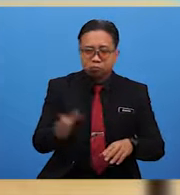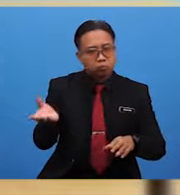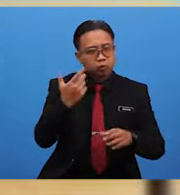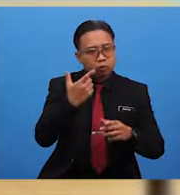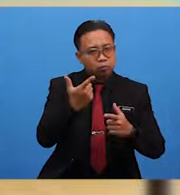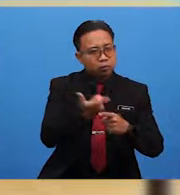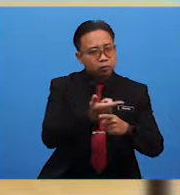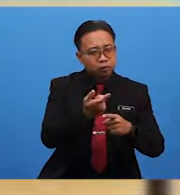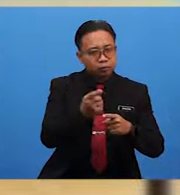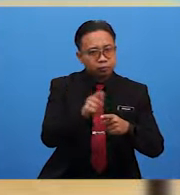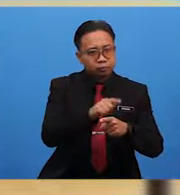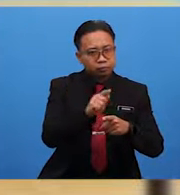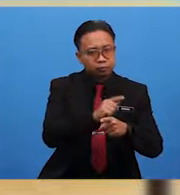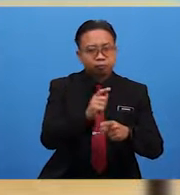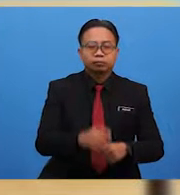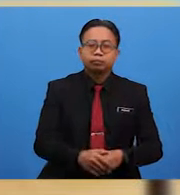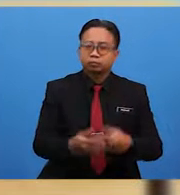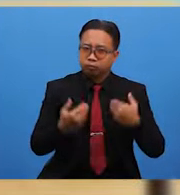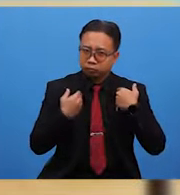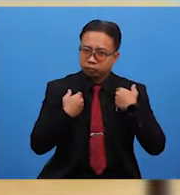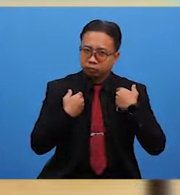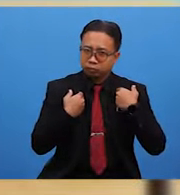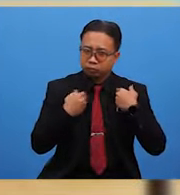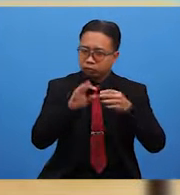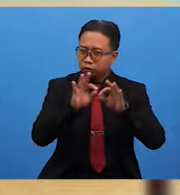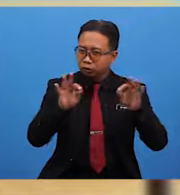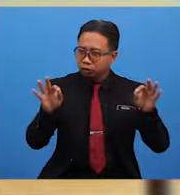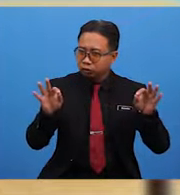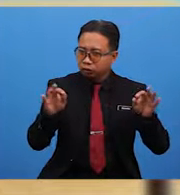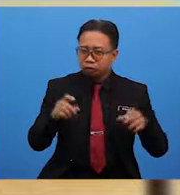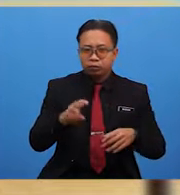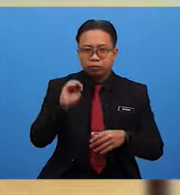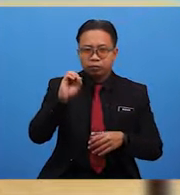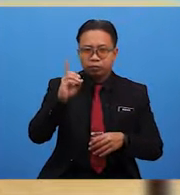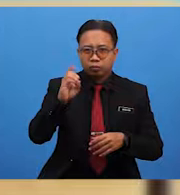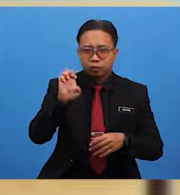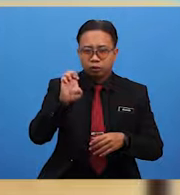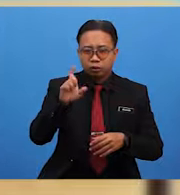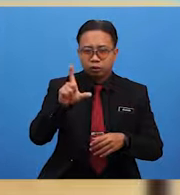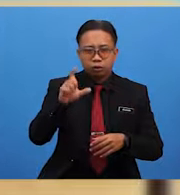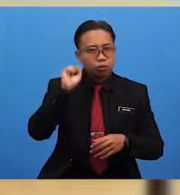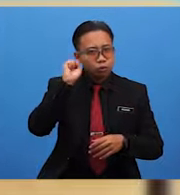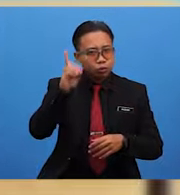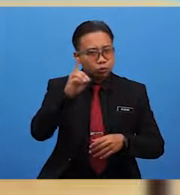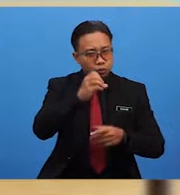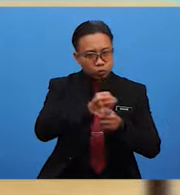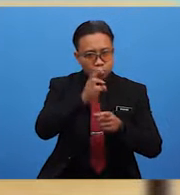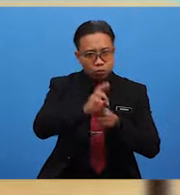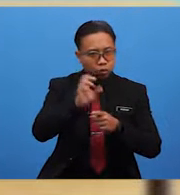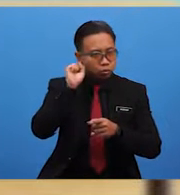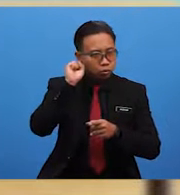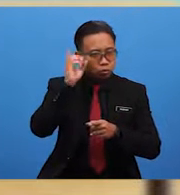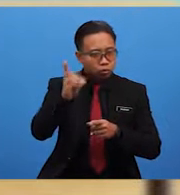practice, there will be a sentence which positions the modal verb should or should not